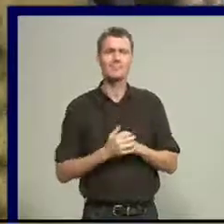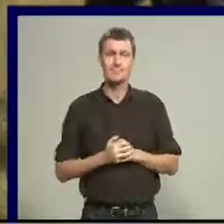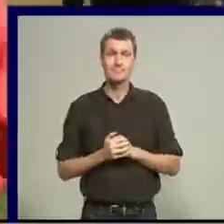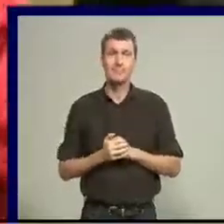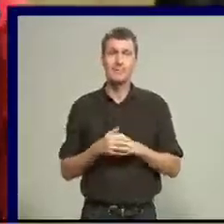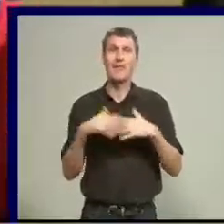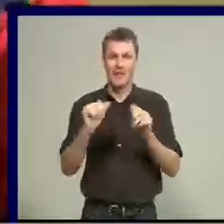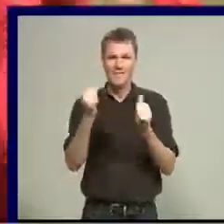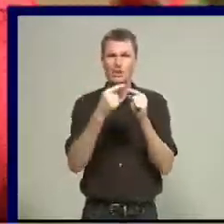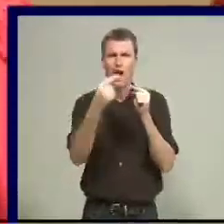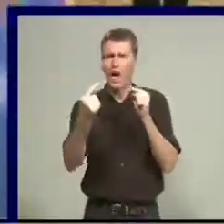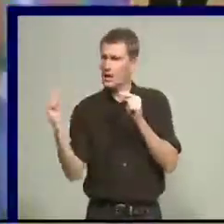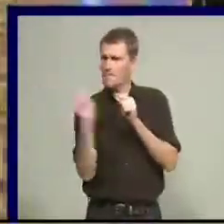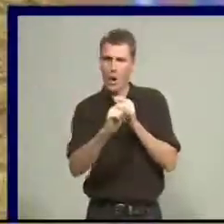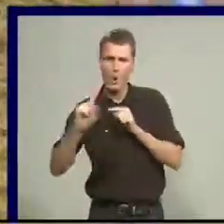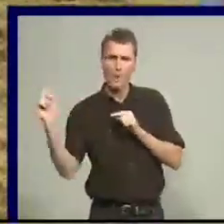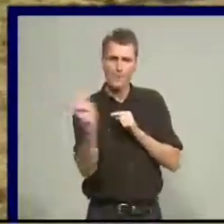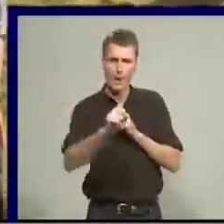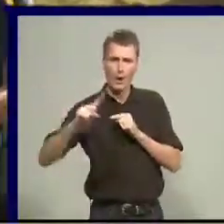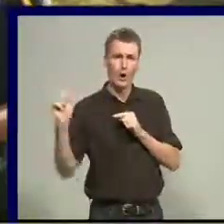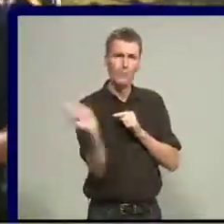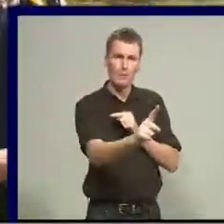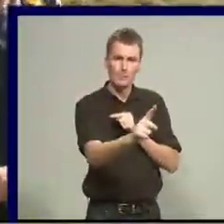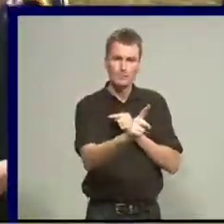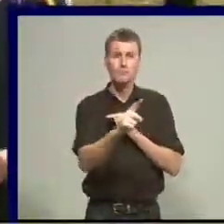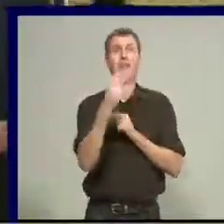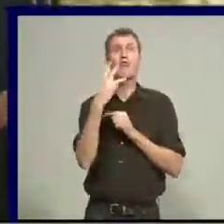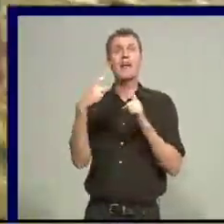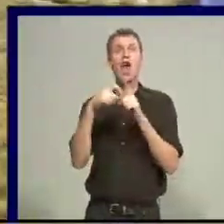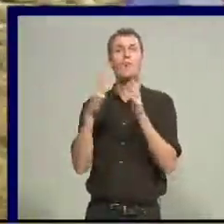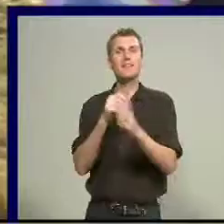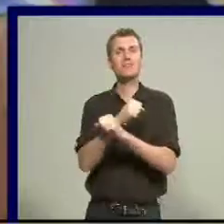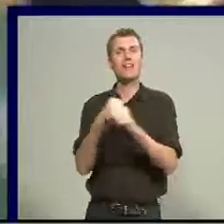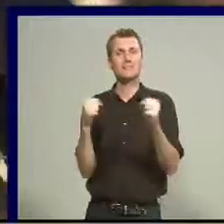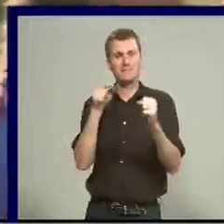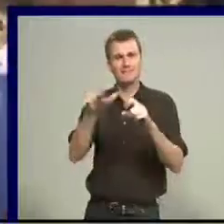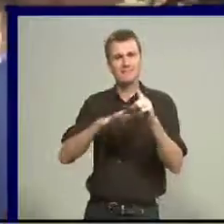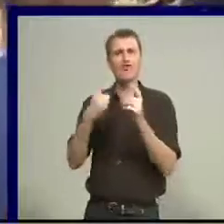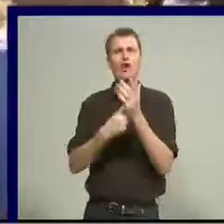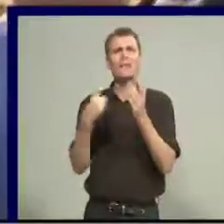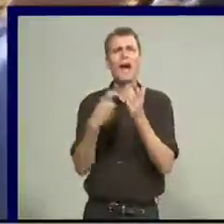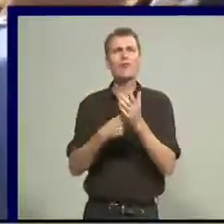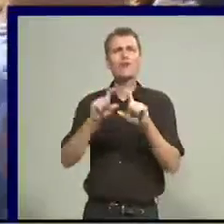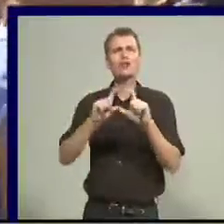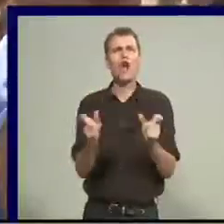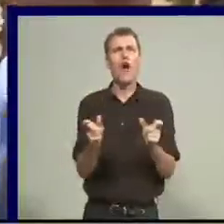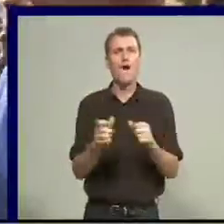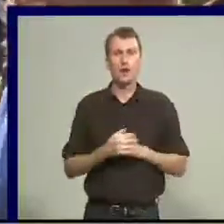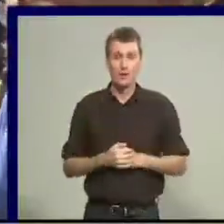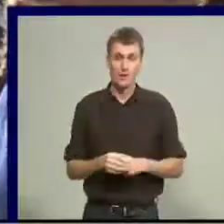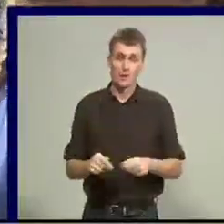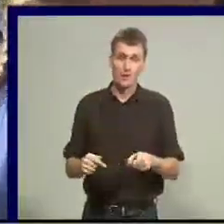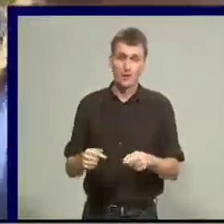they crossed the finish line of the 3-kilometre race at Roto Kohata Reserve. How are you guys feeling? Shattered.